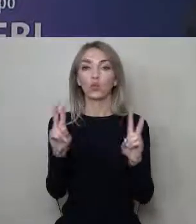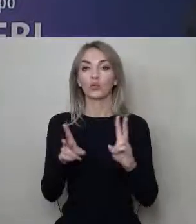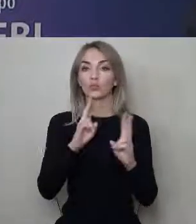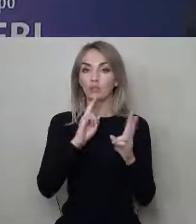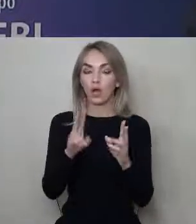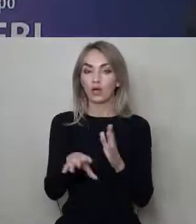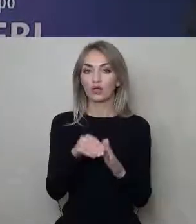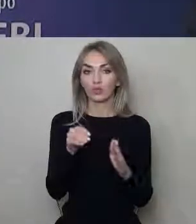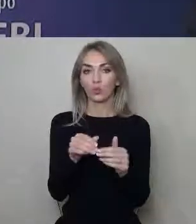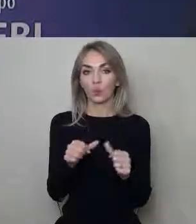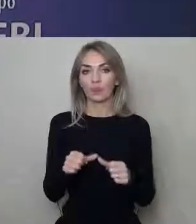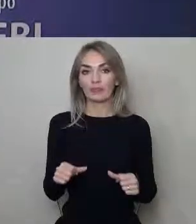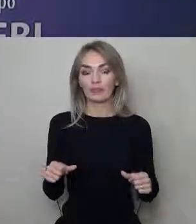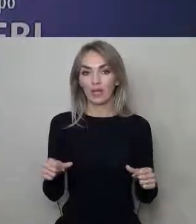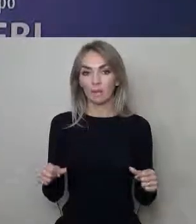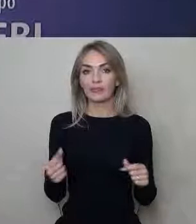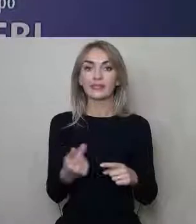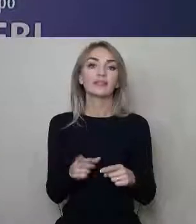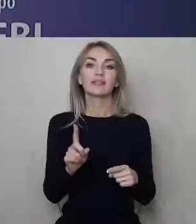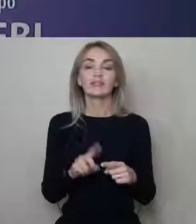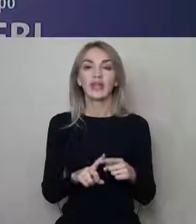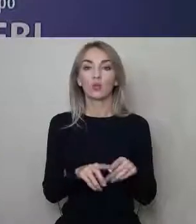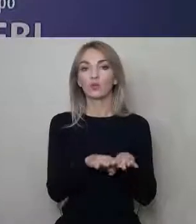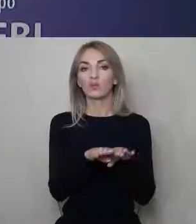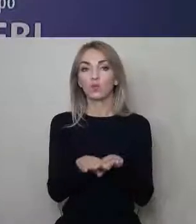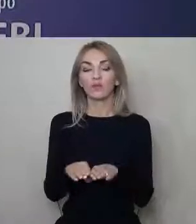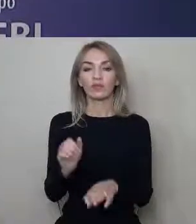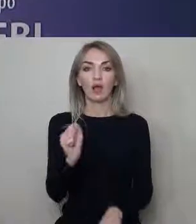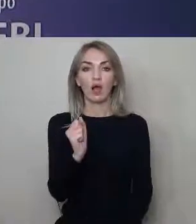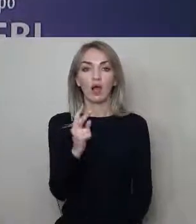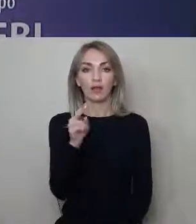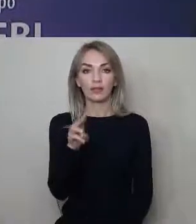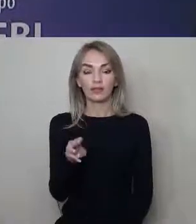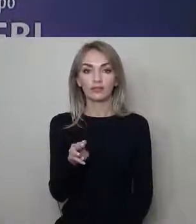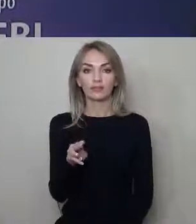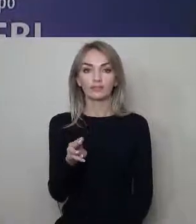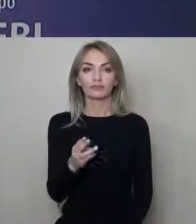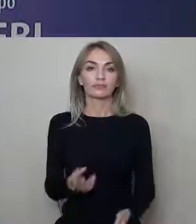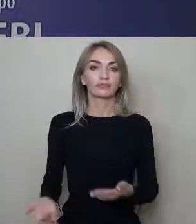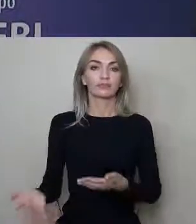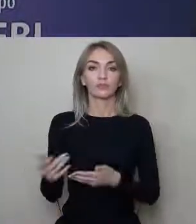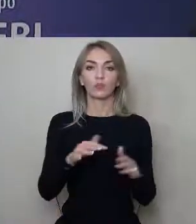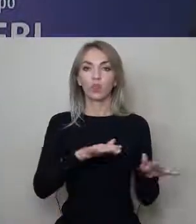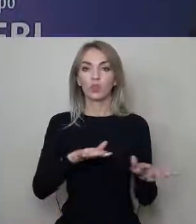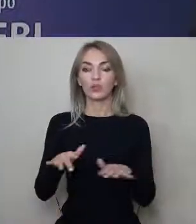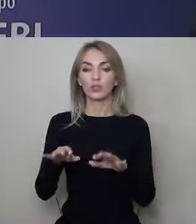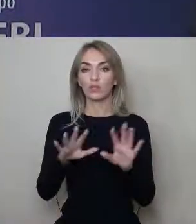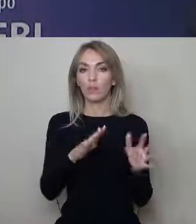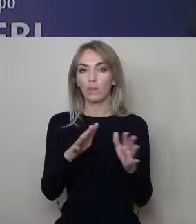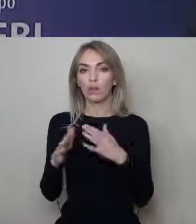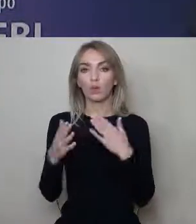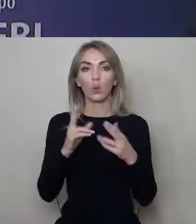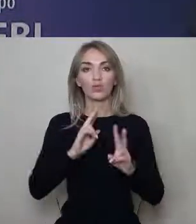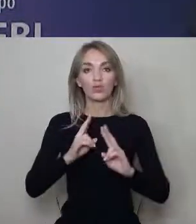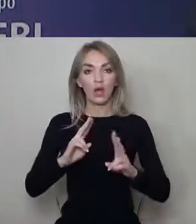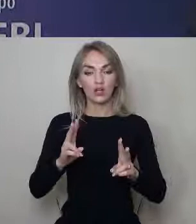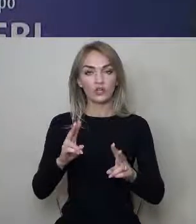of handling complaints by the election commissions. That's a uniform act, collection of all